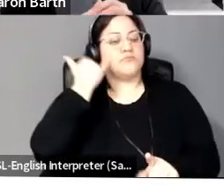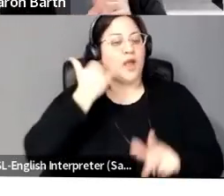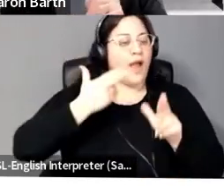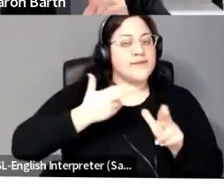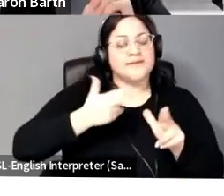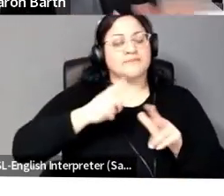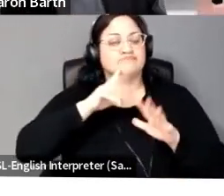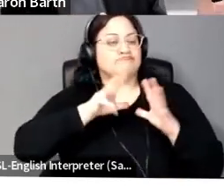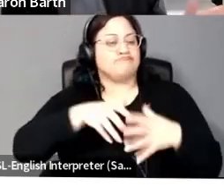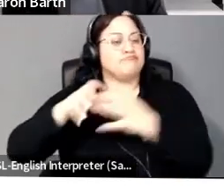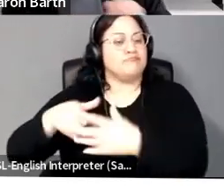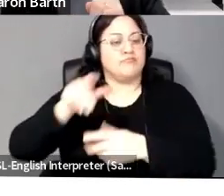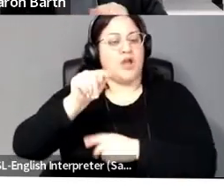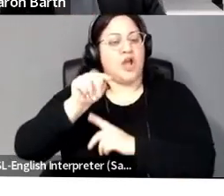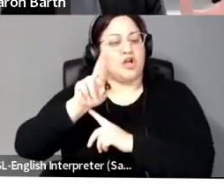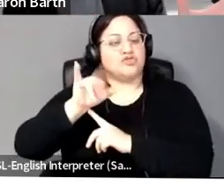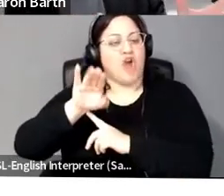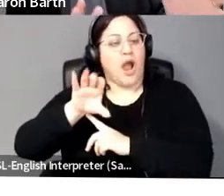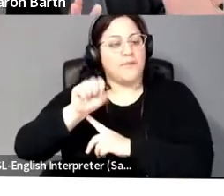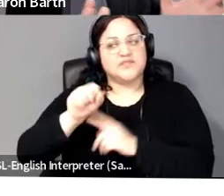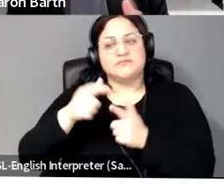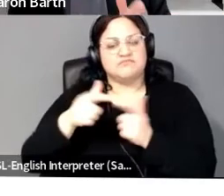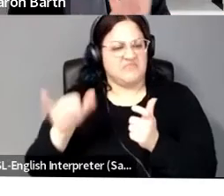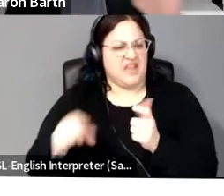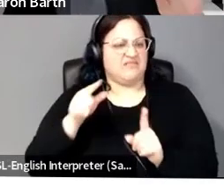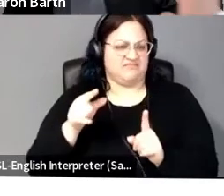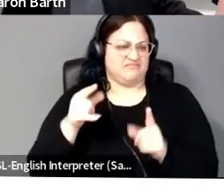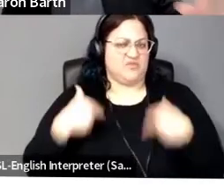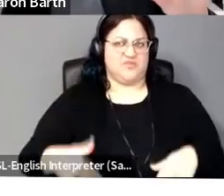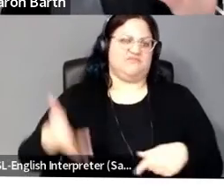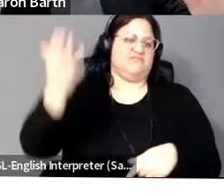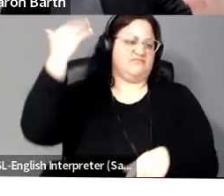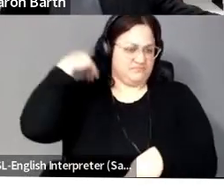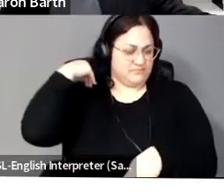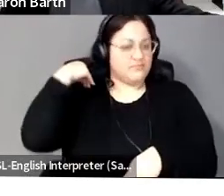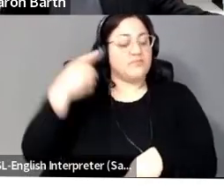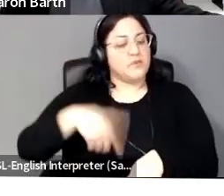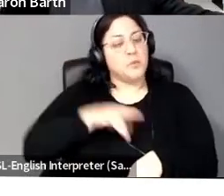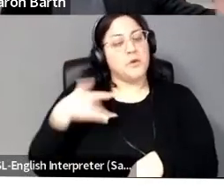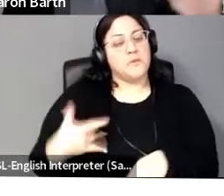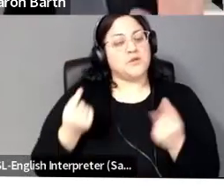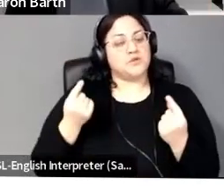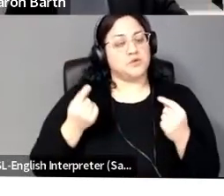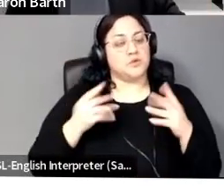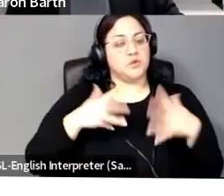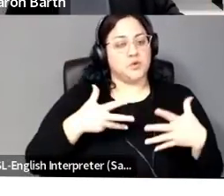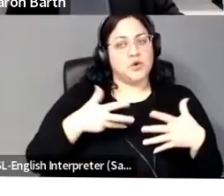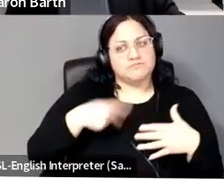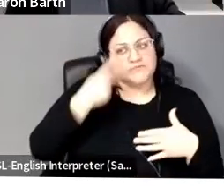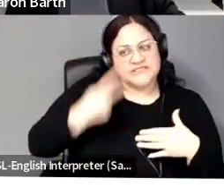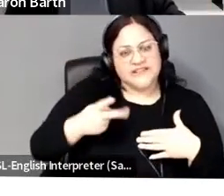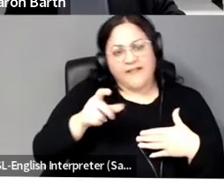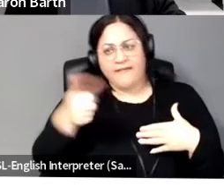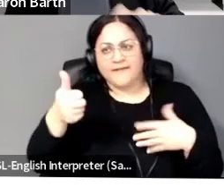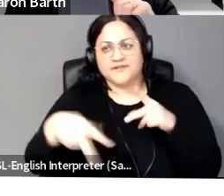saw, a new person or a new animal, is this thing likely to be a threat or is it likely to be